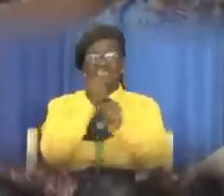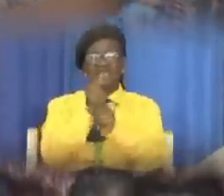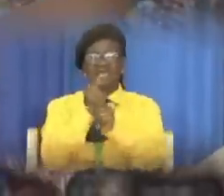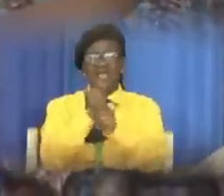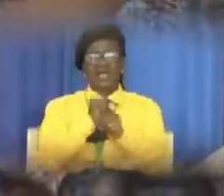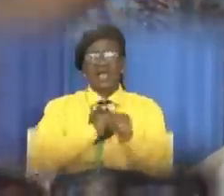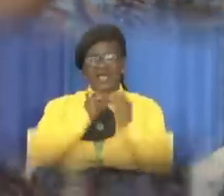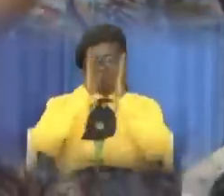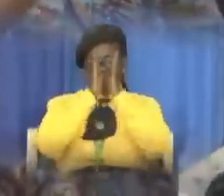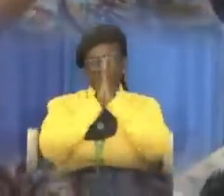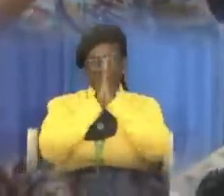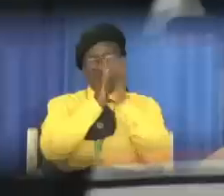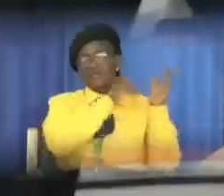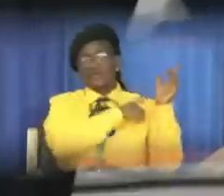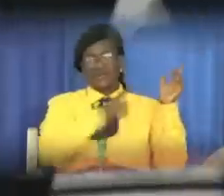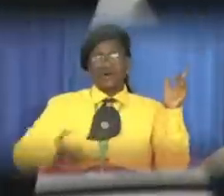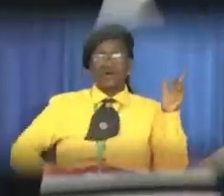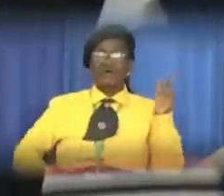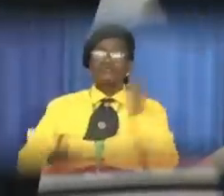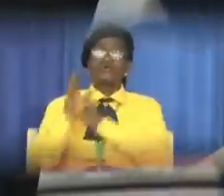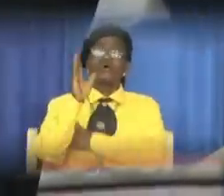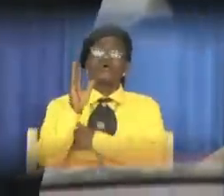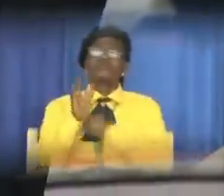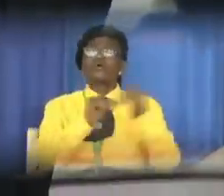I pray, Lord God Almighty, that